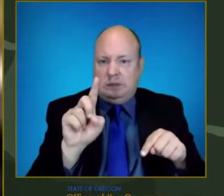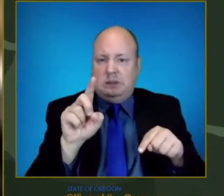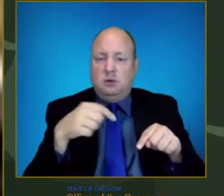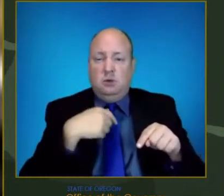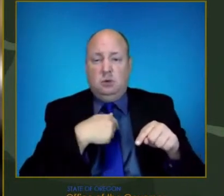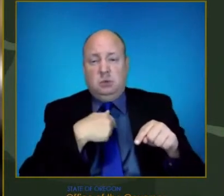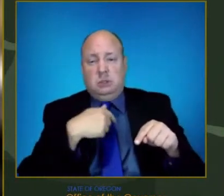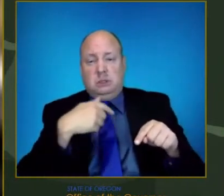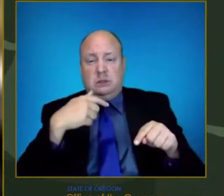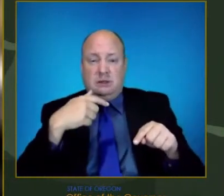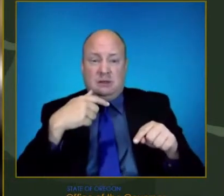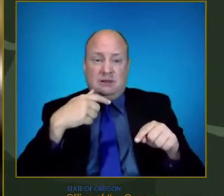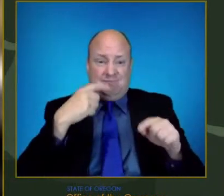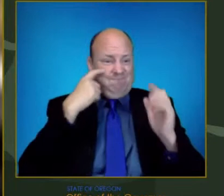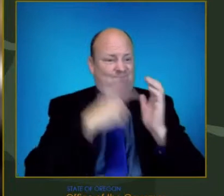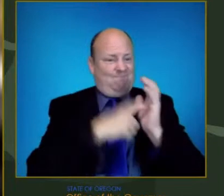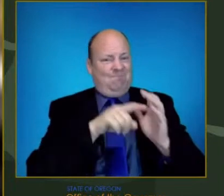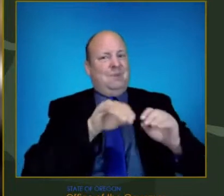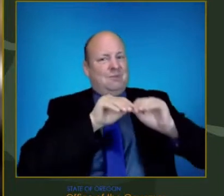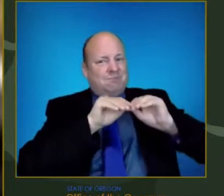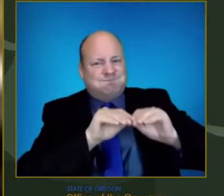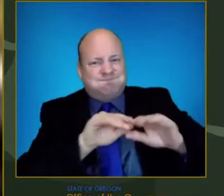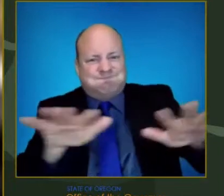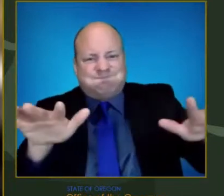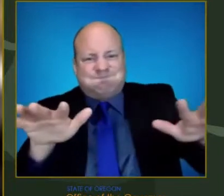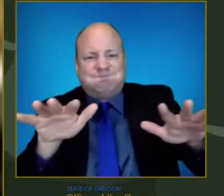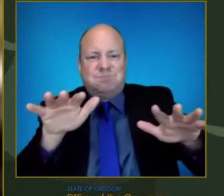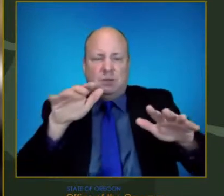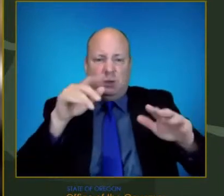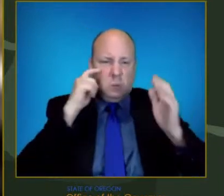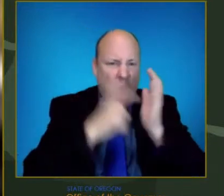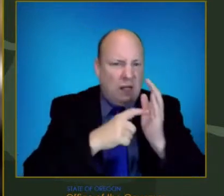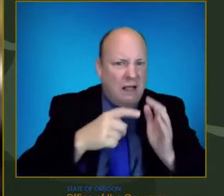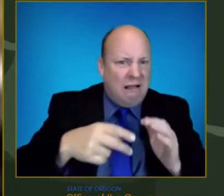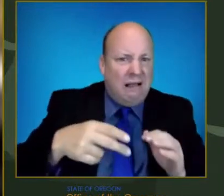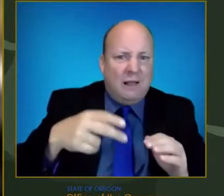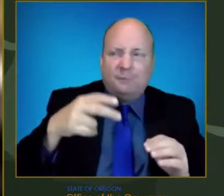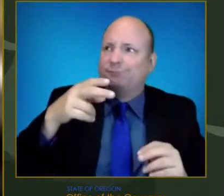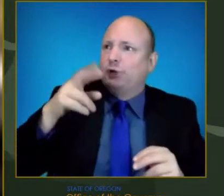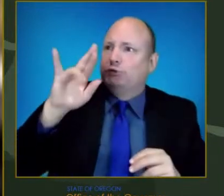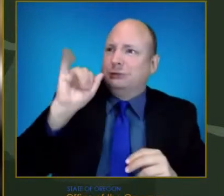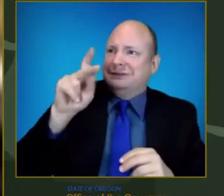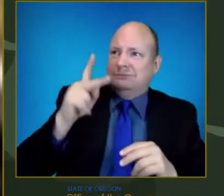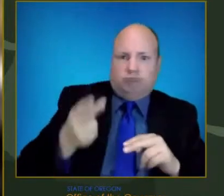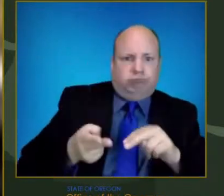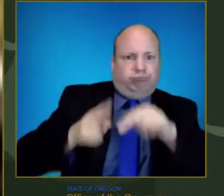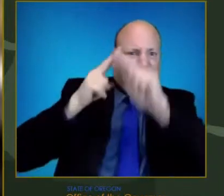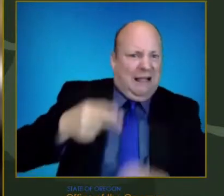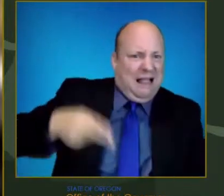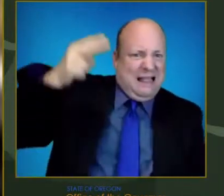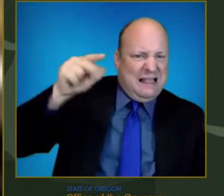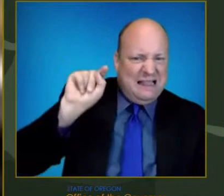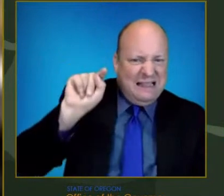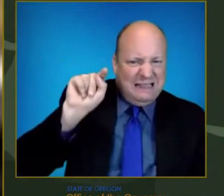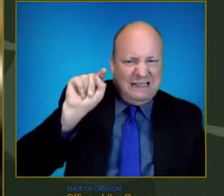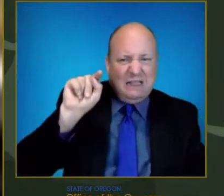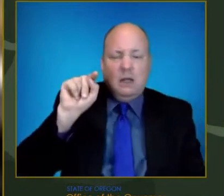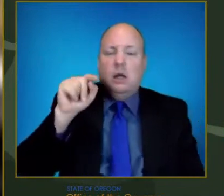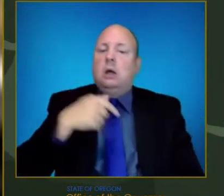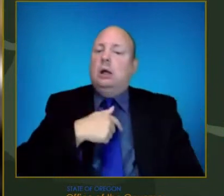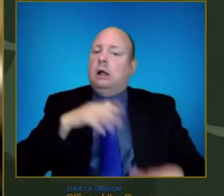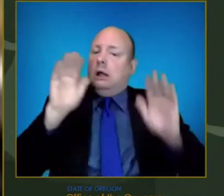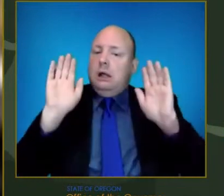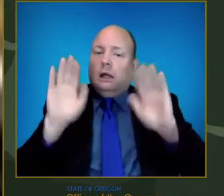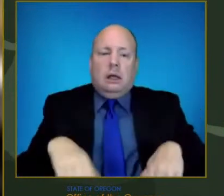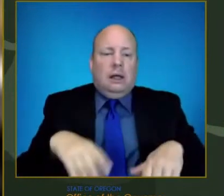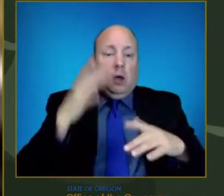of a slow but discernible increase in high-risk behaviors and a slacking adherence to the public health protocols that have proven